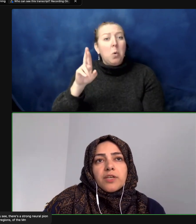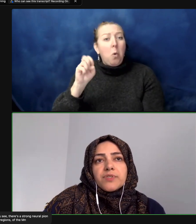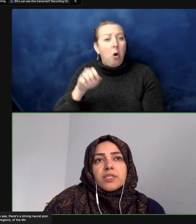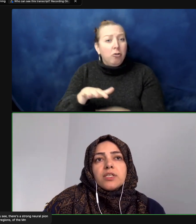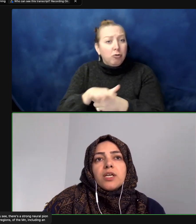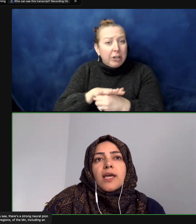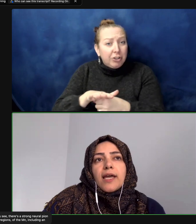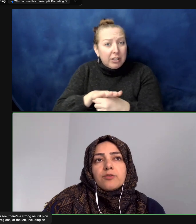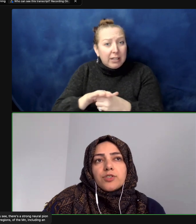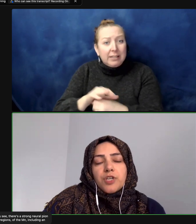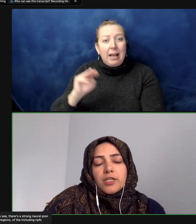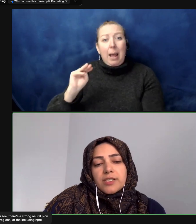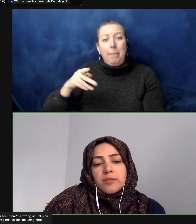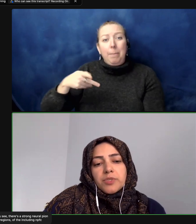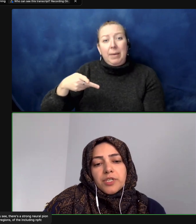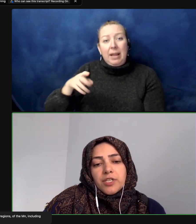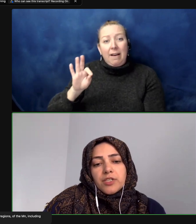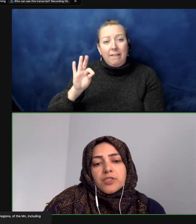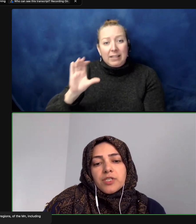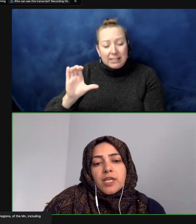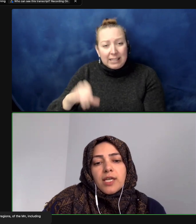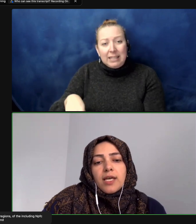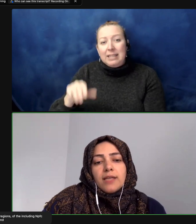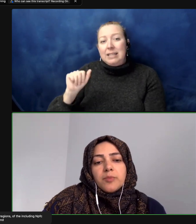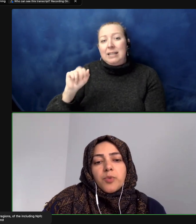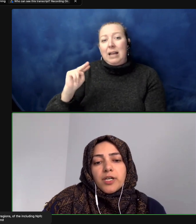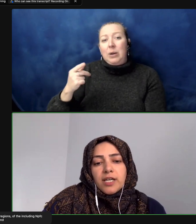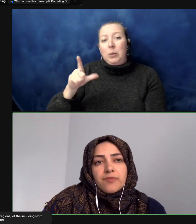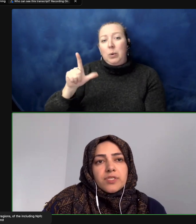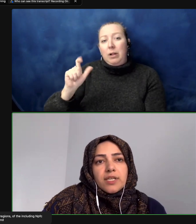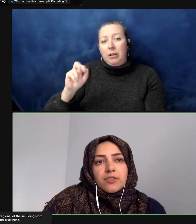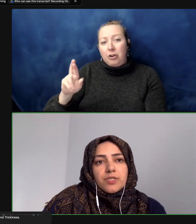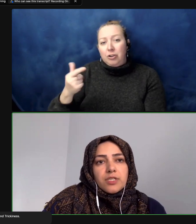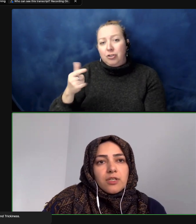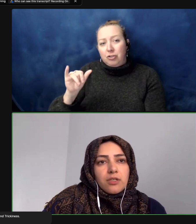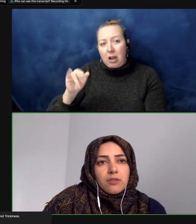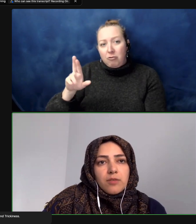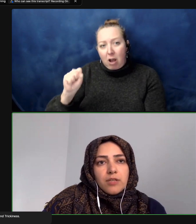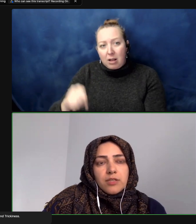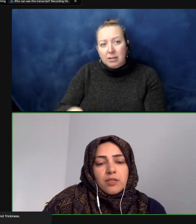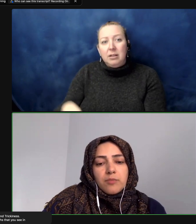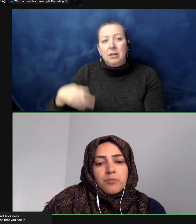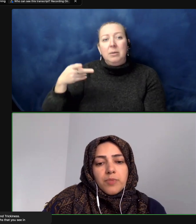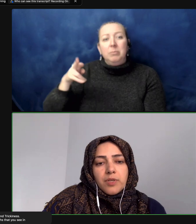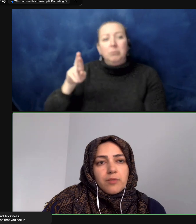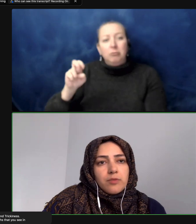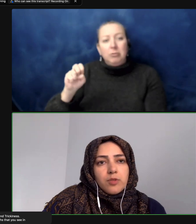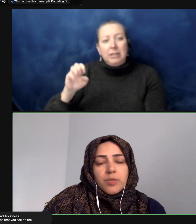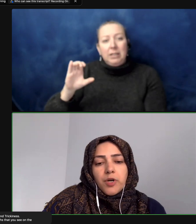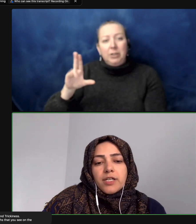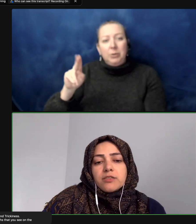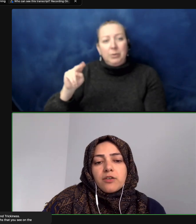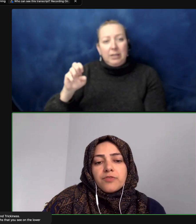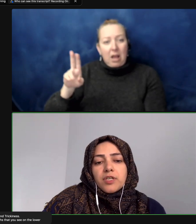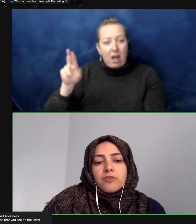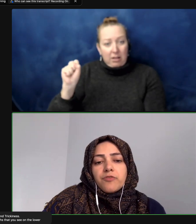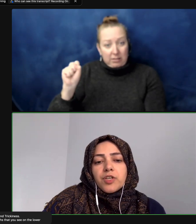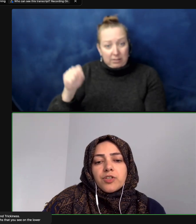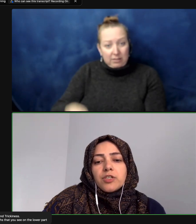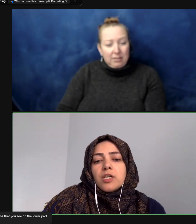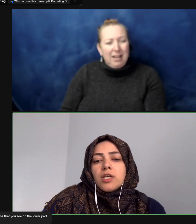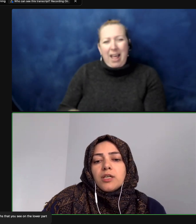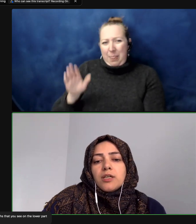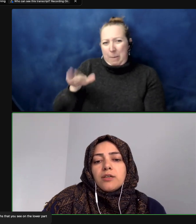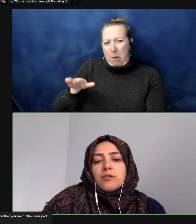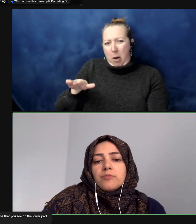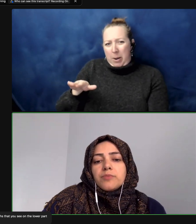including MPFC, angular gyrus, and proteins. And the bar graphs that you see on the lower part of the